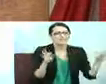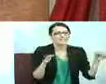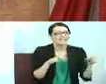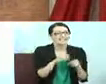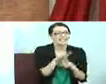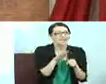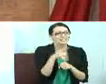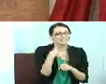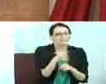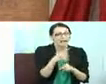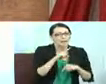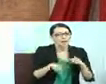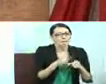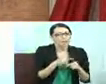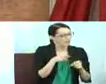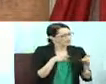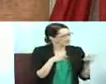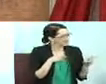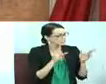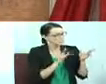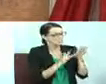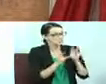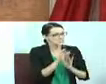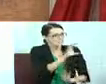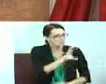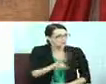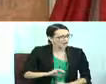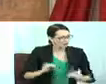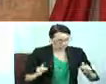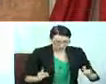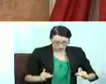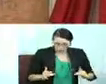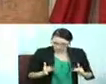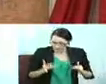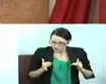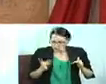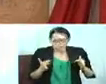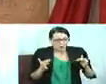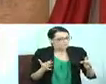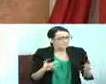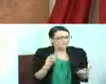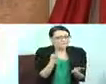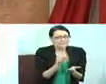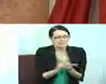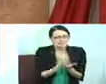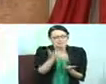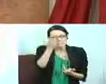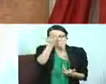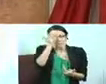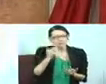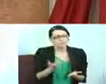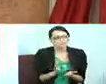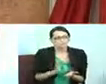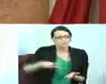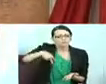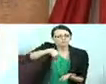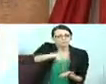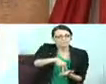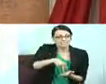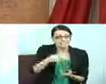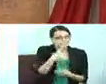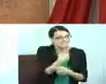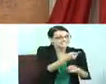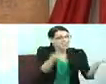them about this Jesus that raised you up off of your sick bed? Can you tell them